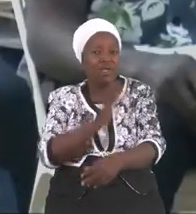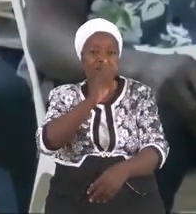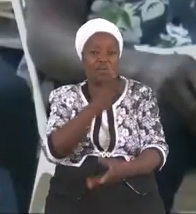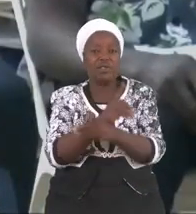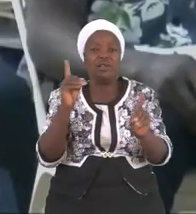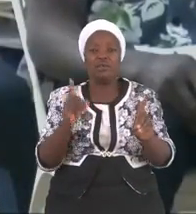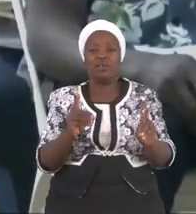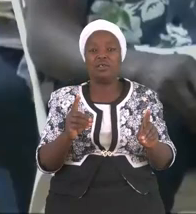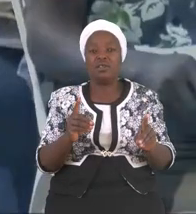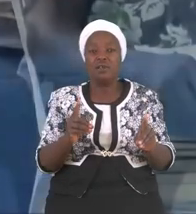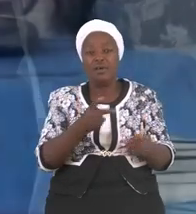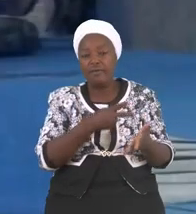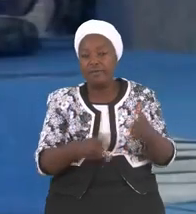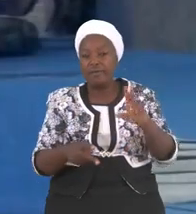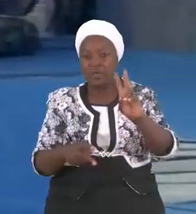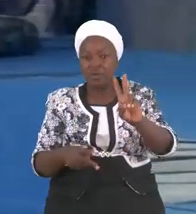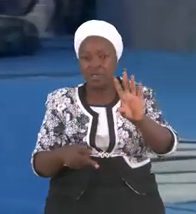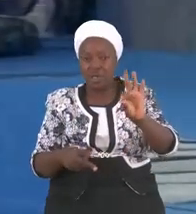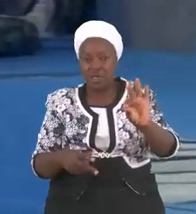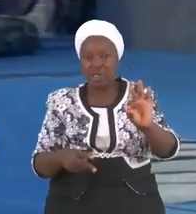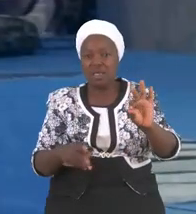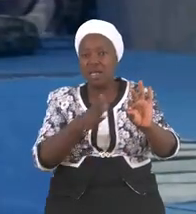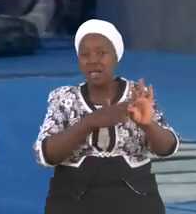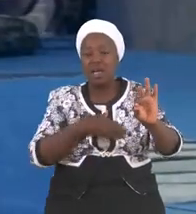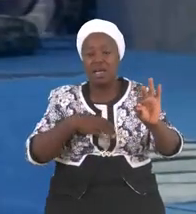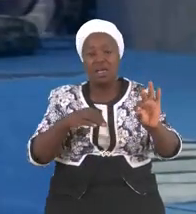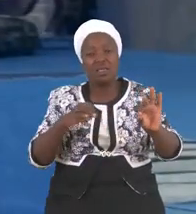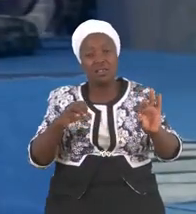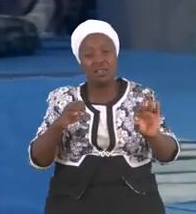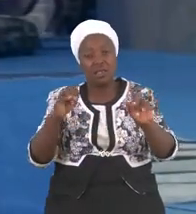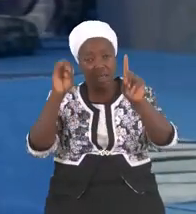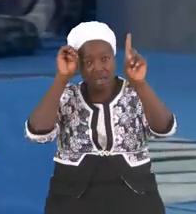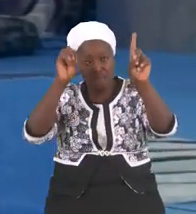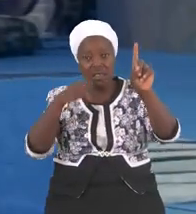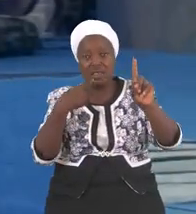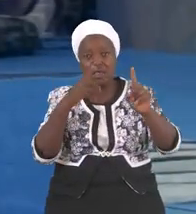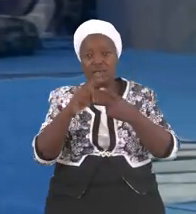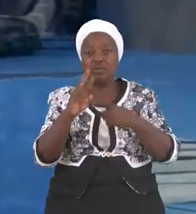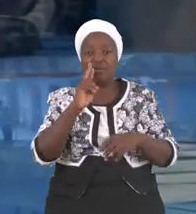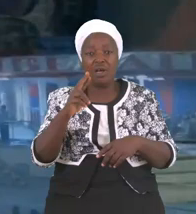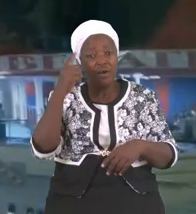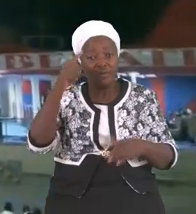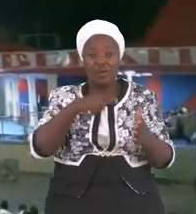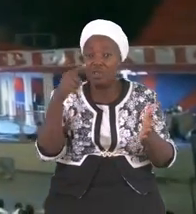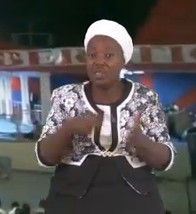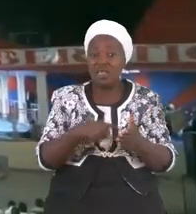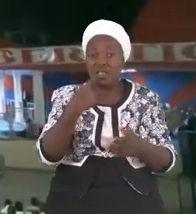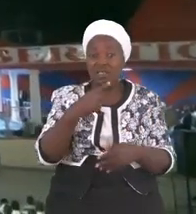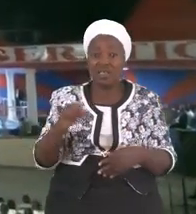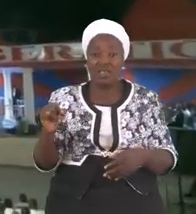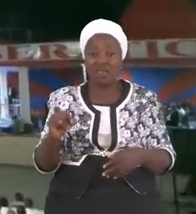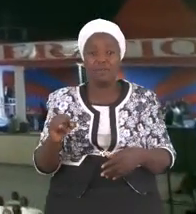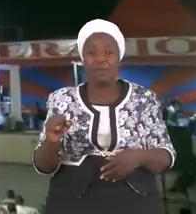verse 29. And he said unto her, for this saying, go thy